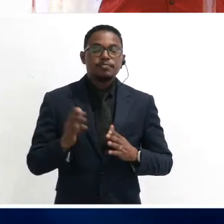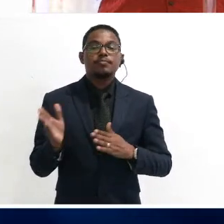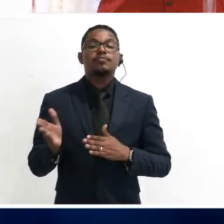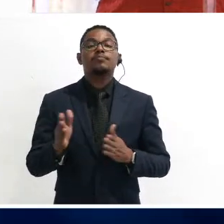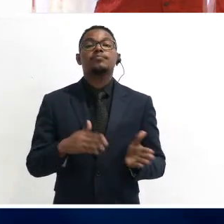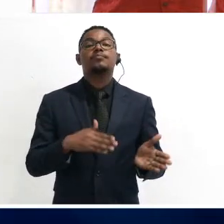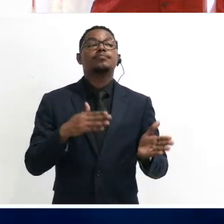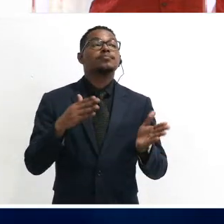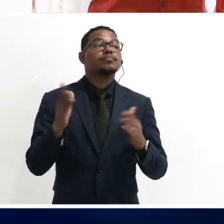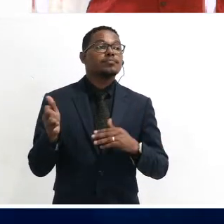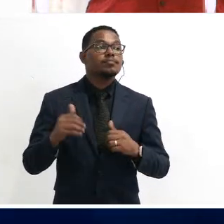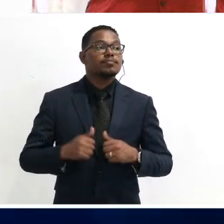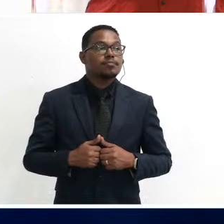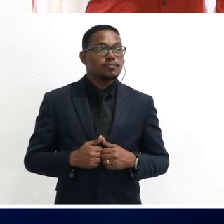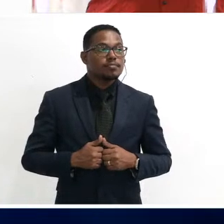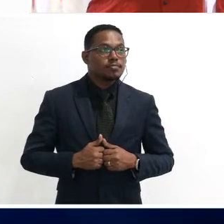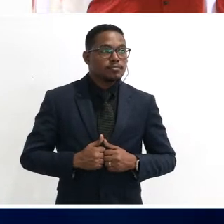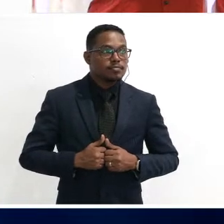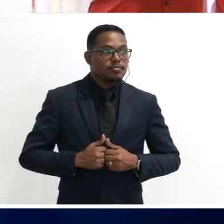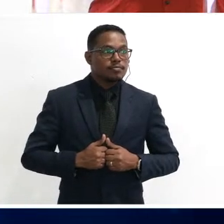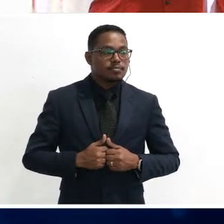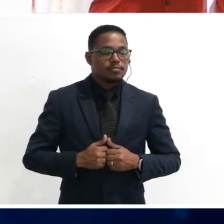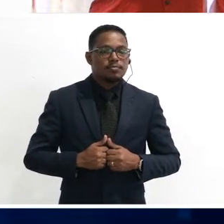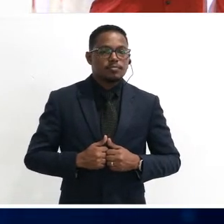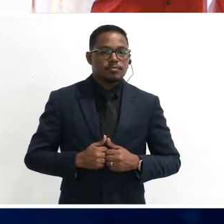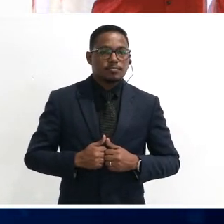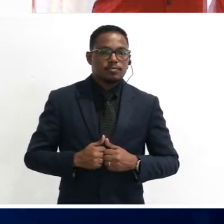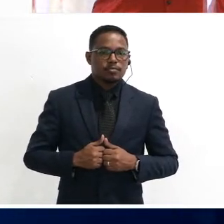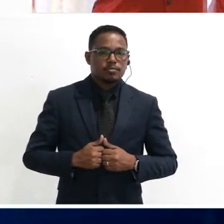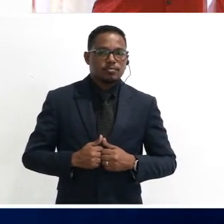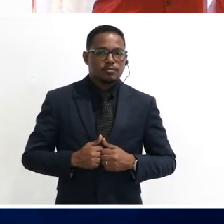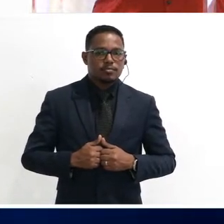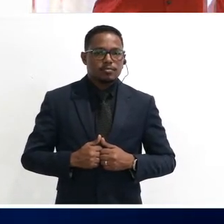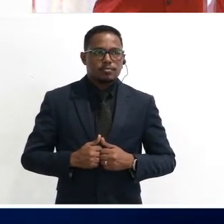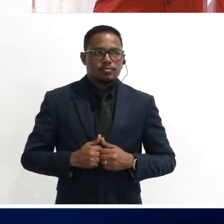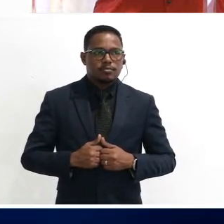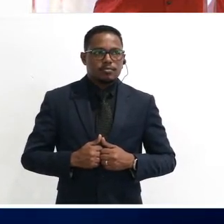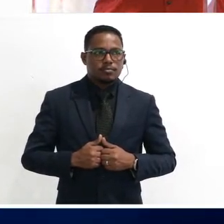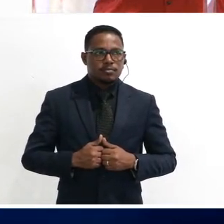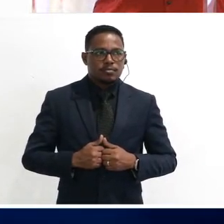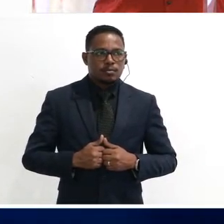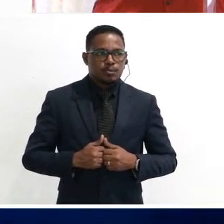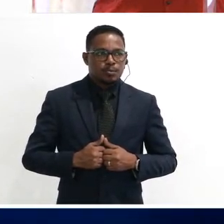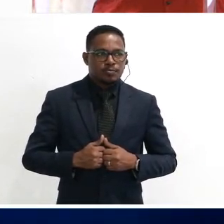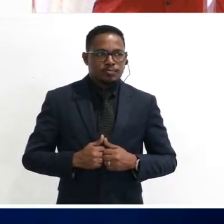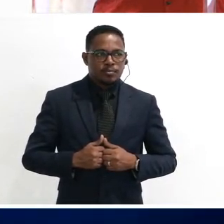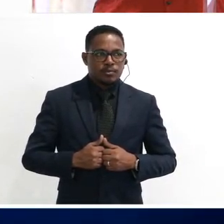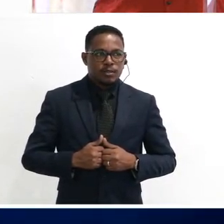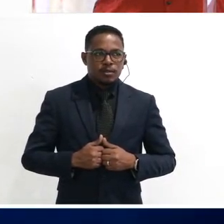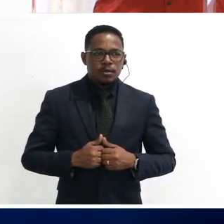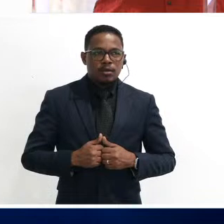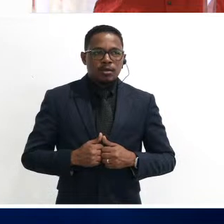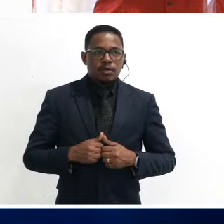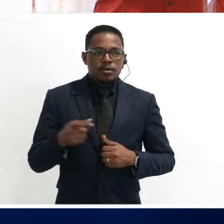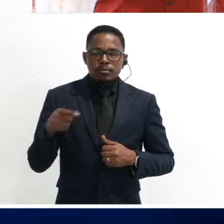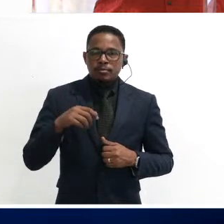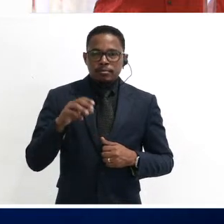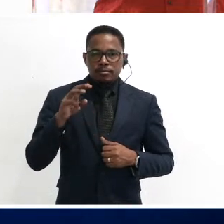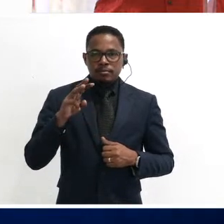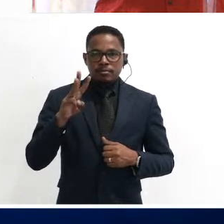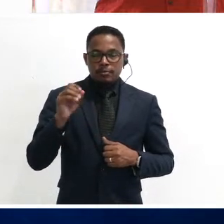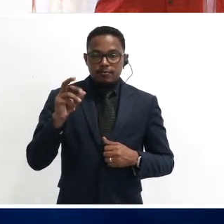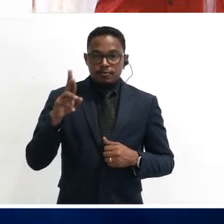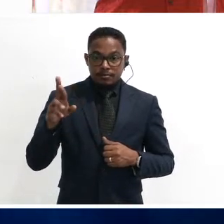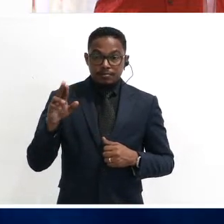I mentioned this before, but if you're doing hybrid bonding, wafer to wafer, this problem becomes very, very important,